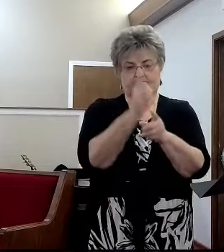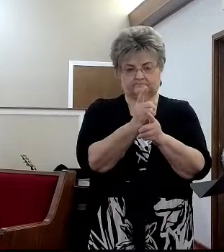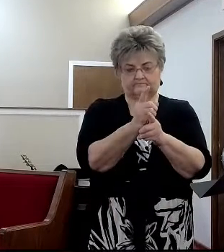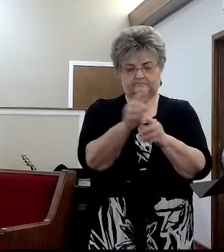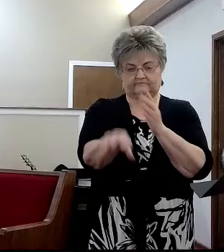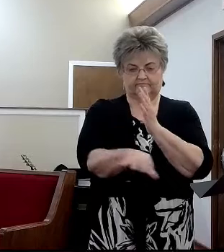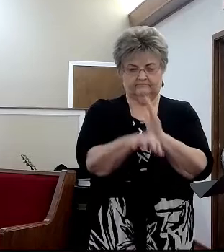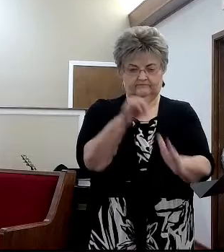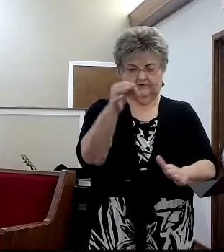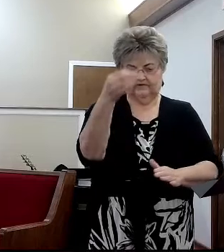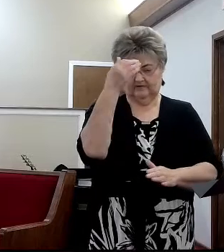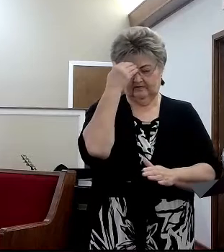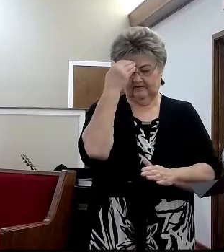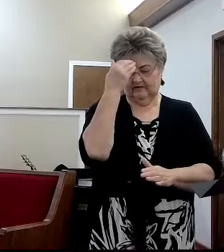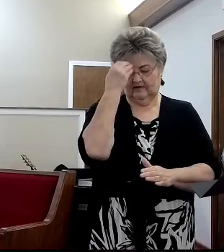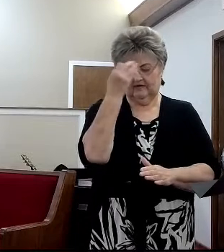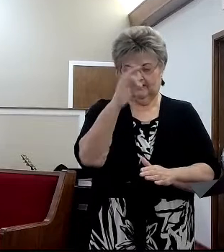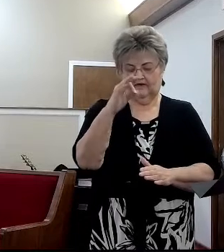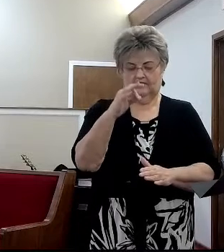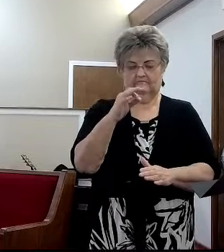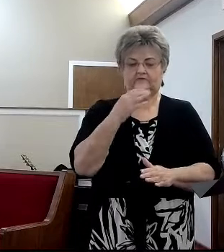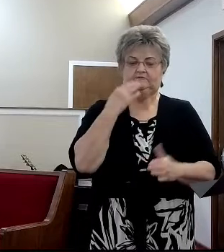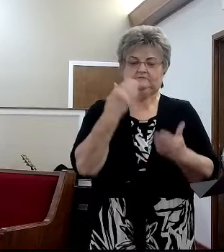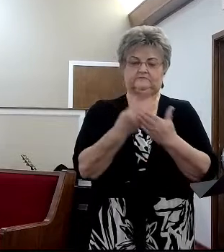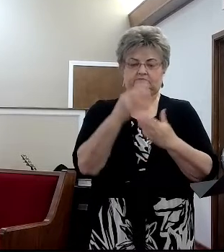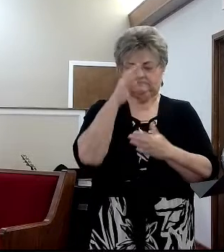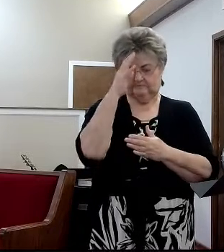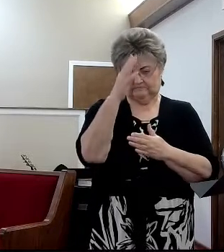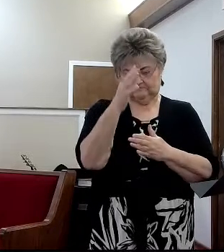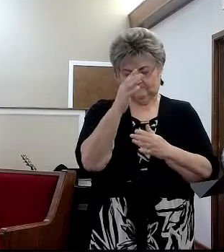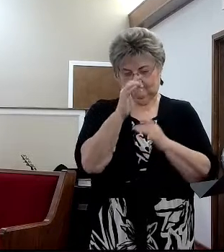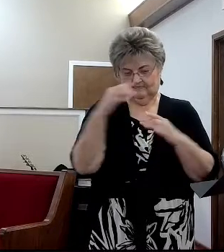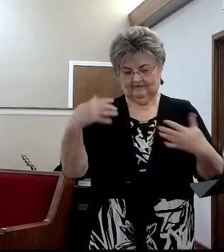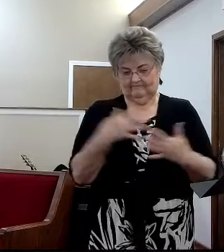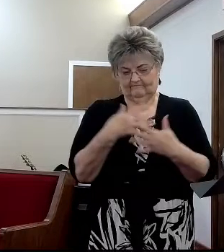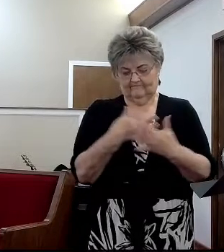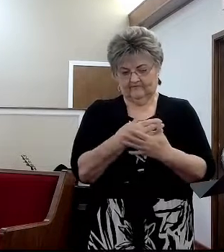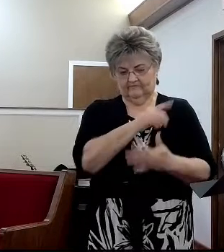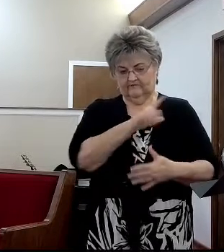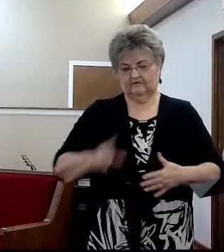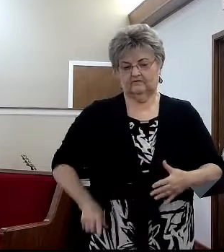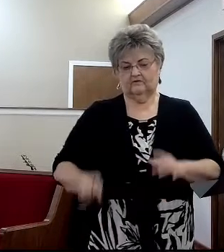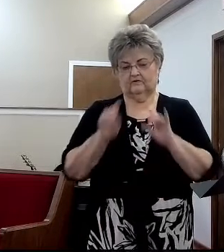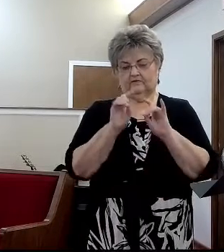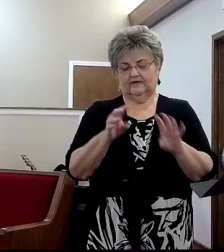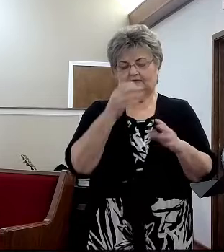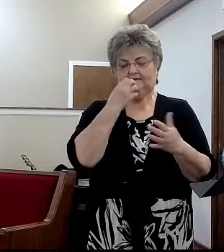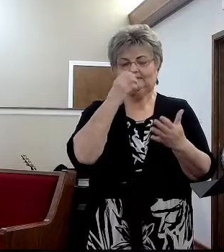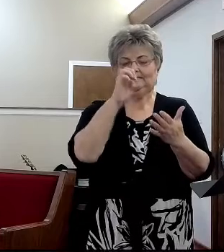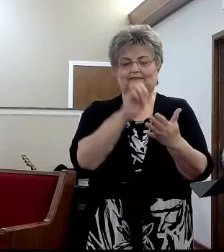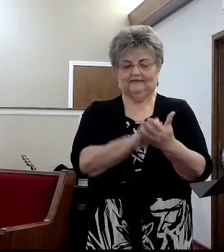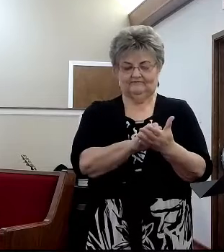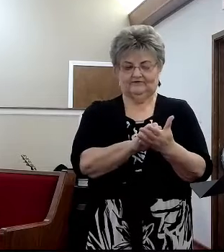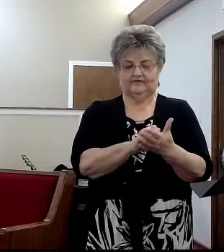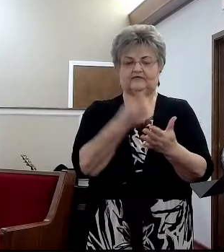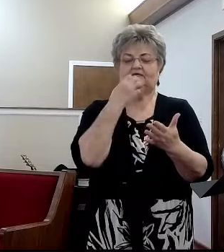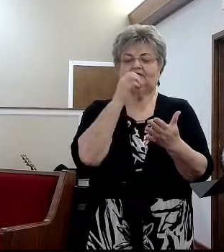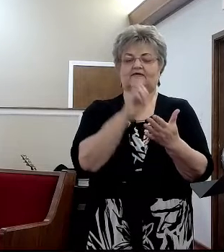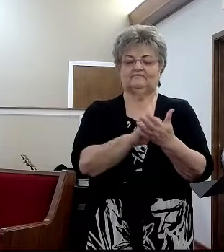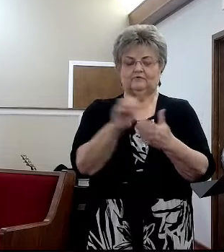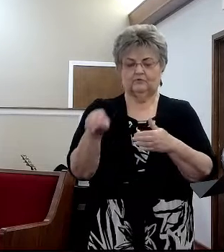witty inventions. The fear of the Lord is to hate evil, pride, and arrogancy, and the evil